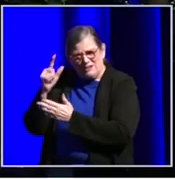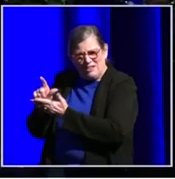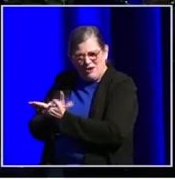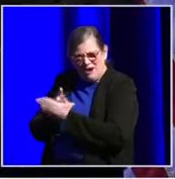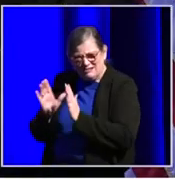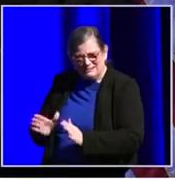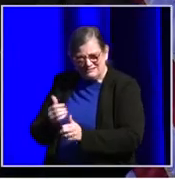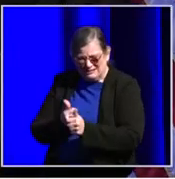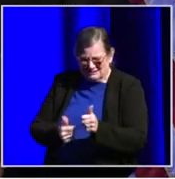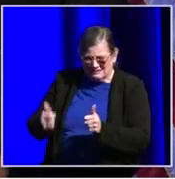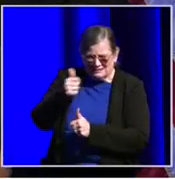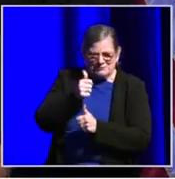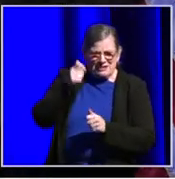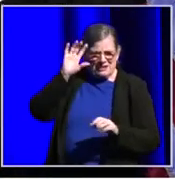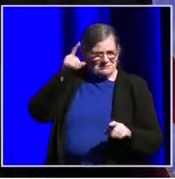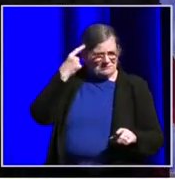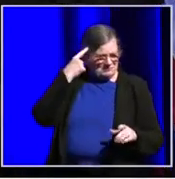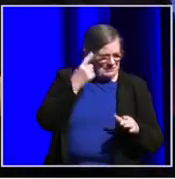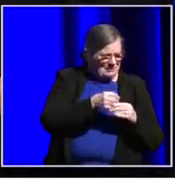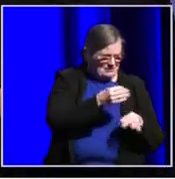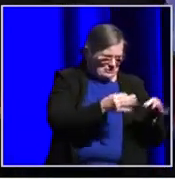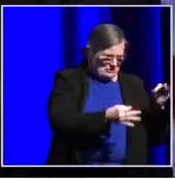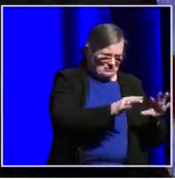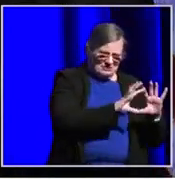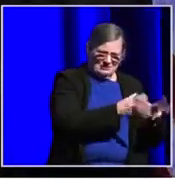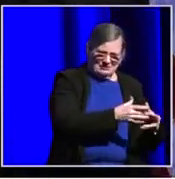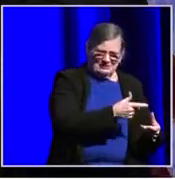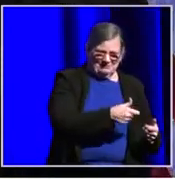branch, and our judicial branch. Thank you, Judge.